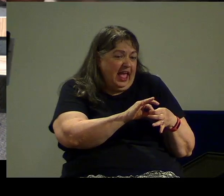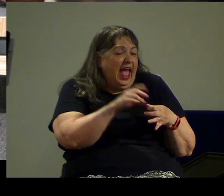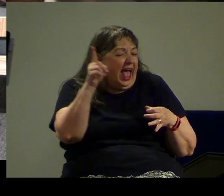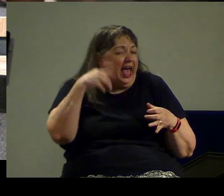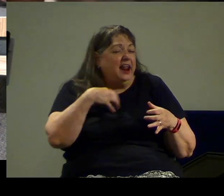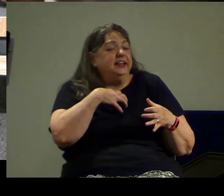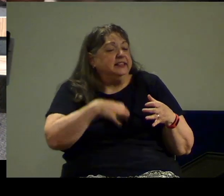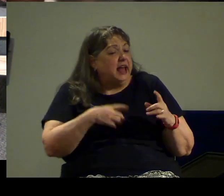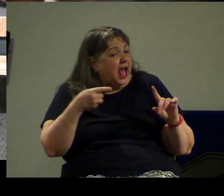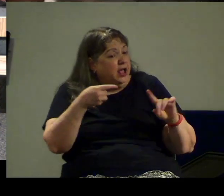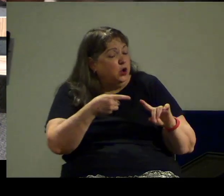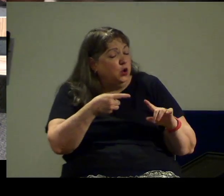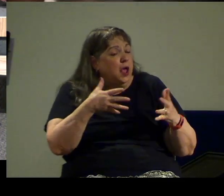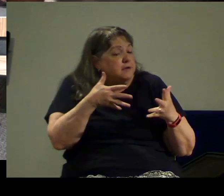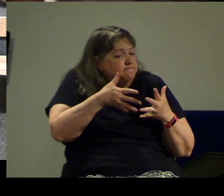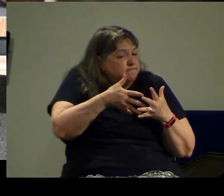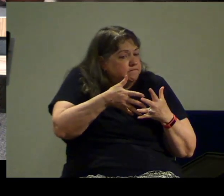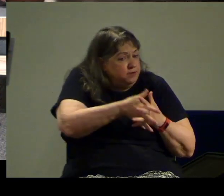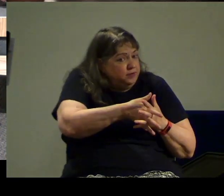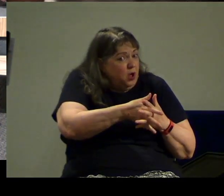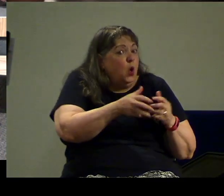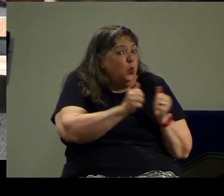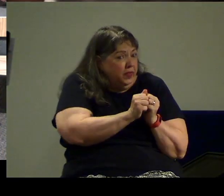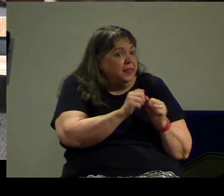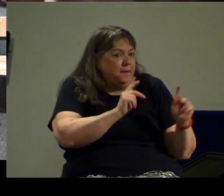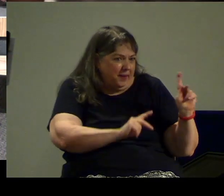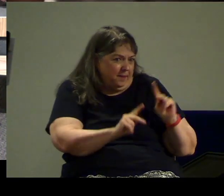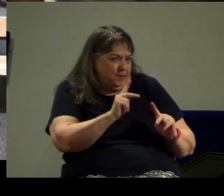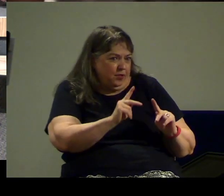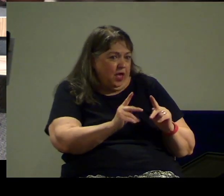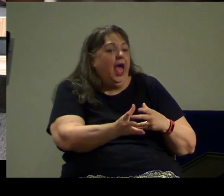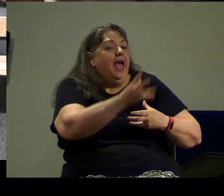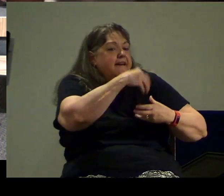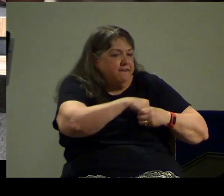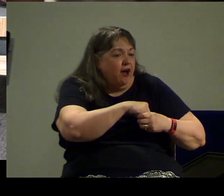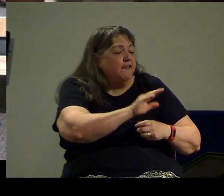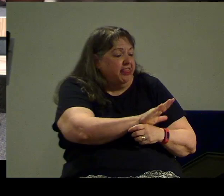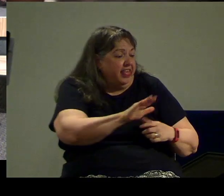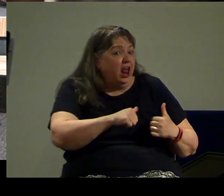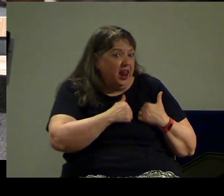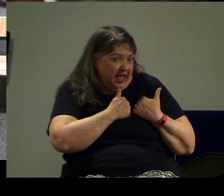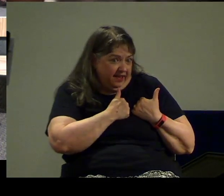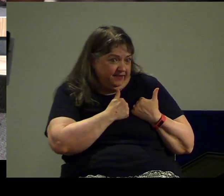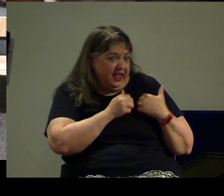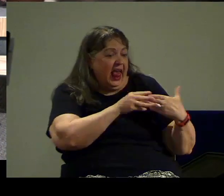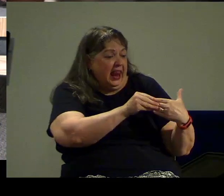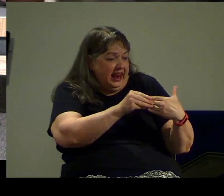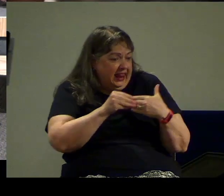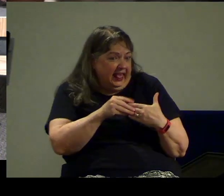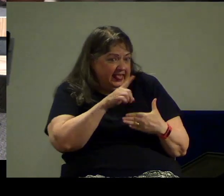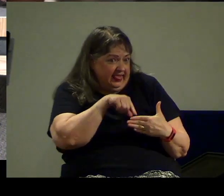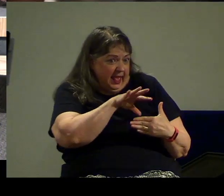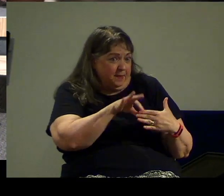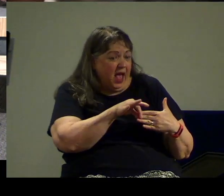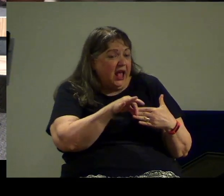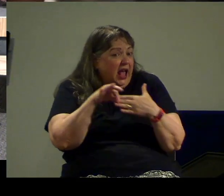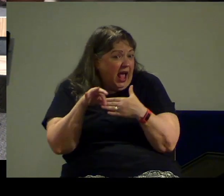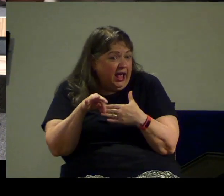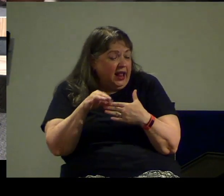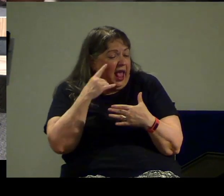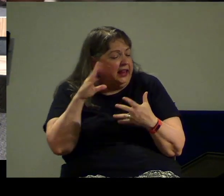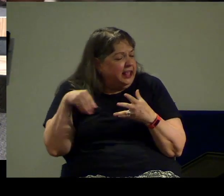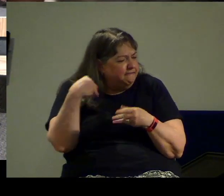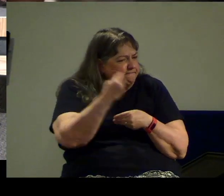people, to be active in their lives, to be the one who leads them and guides them and provides for